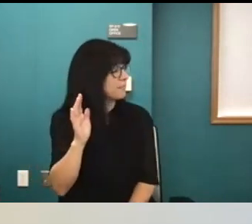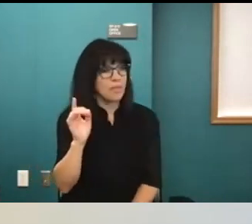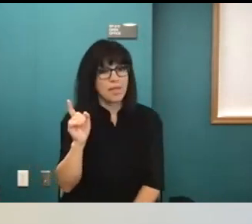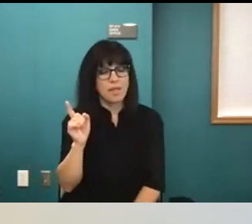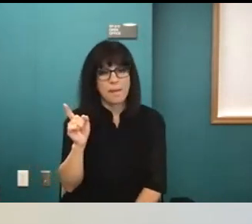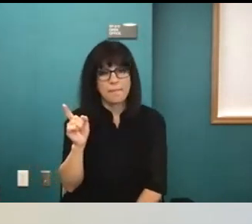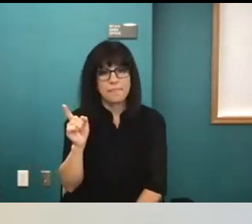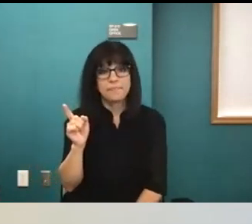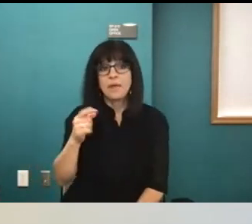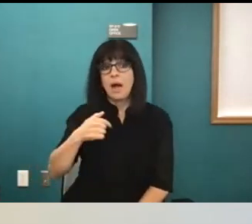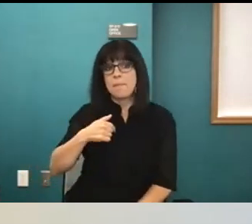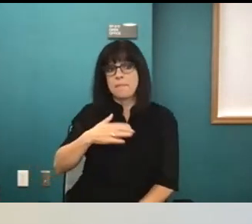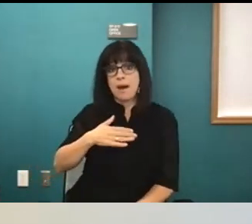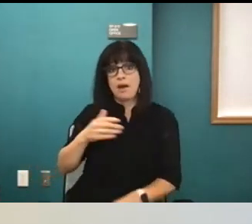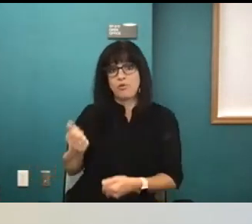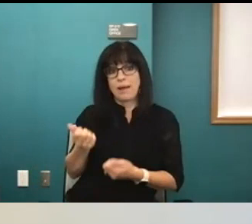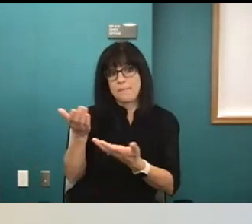there is some